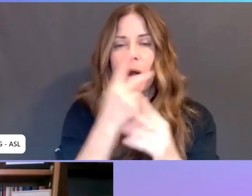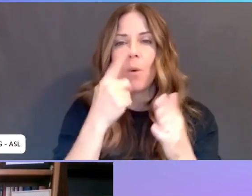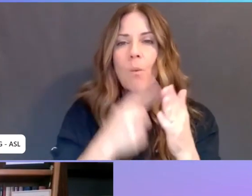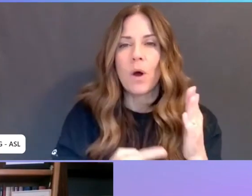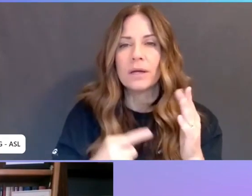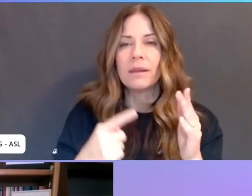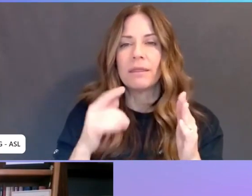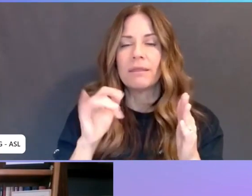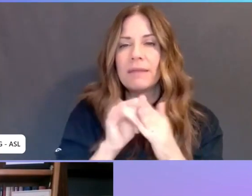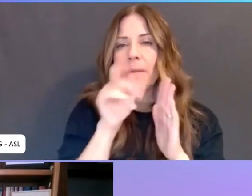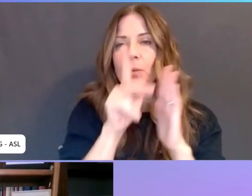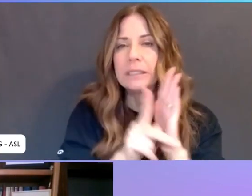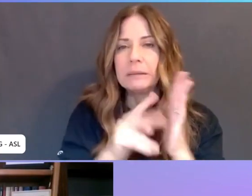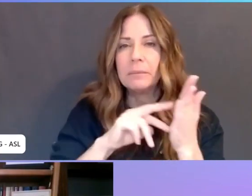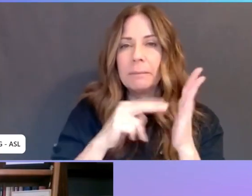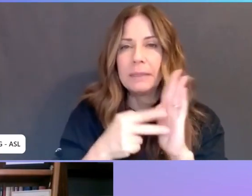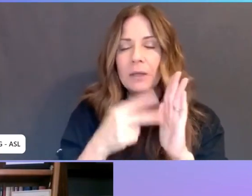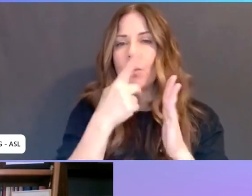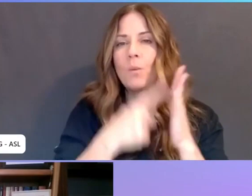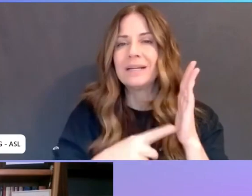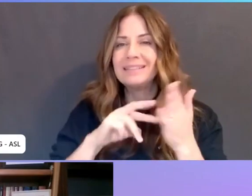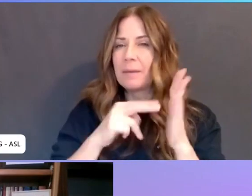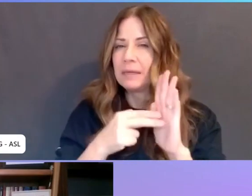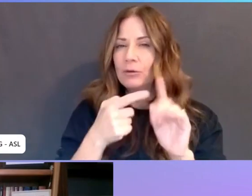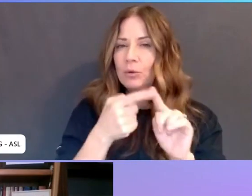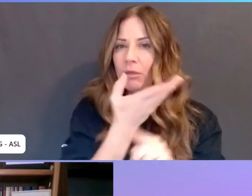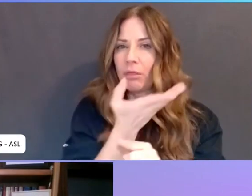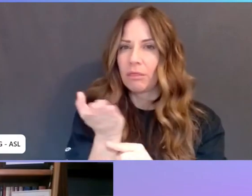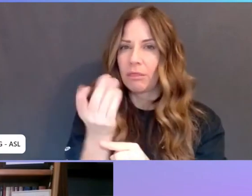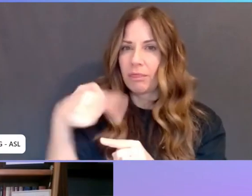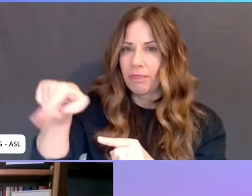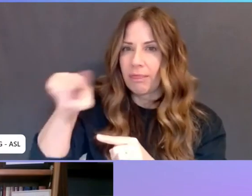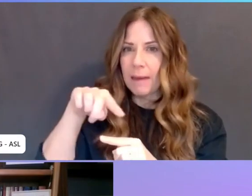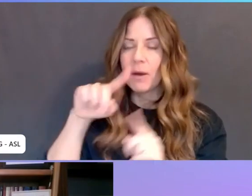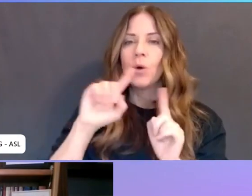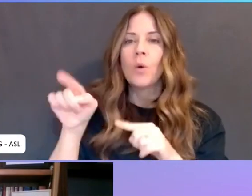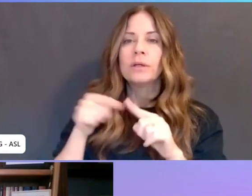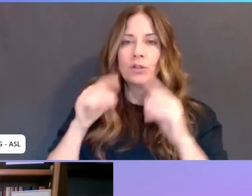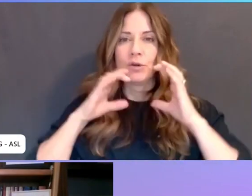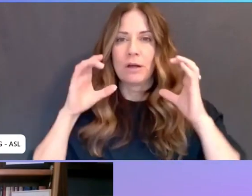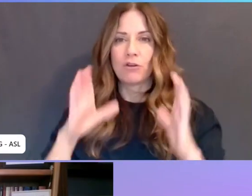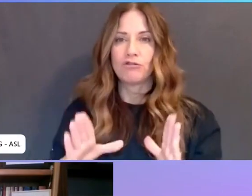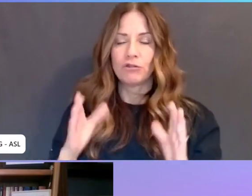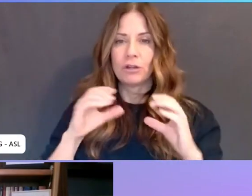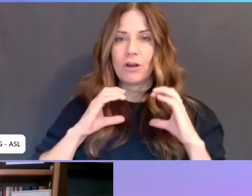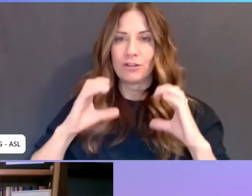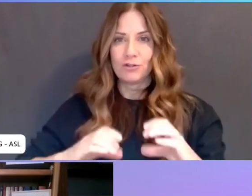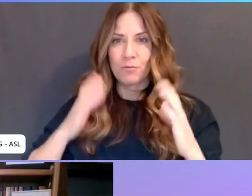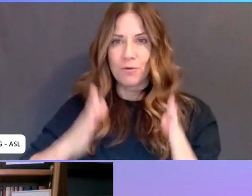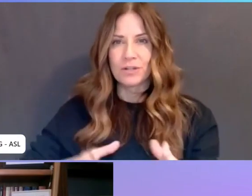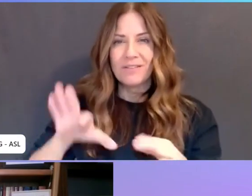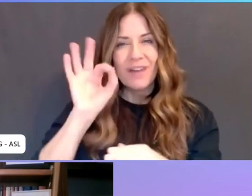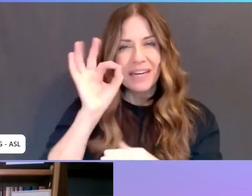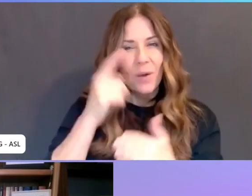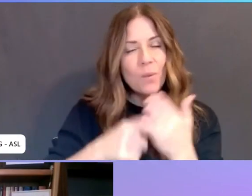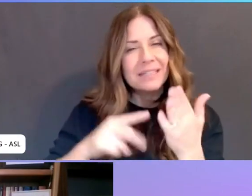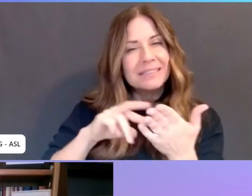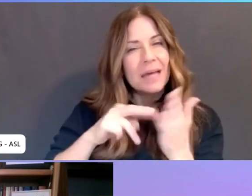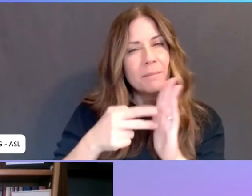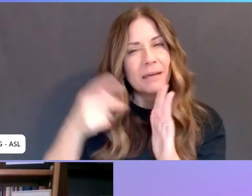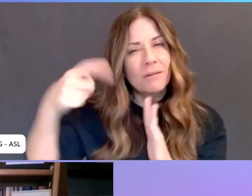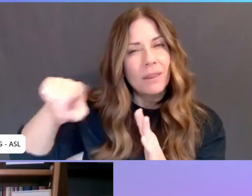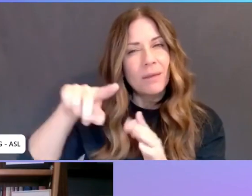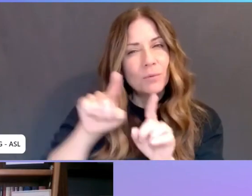does that principle mean? What does it mean to them? Going out to your customers and finding out what it means to them as well. I think